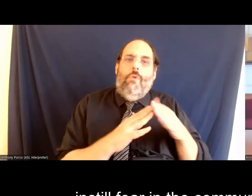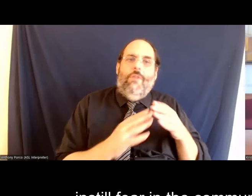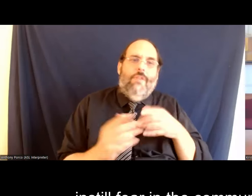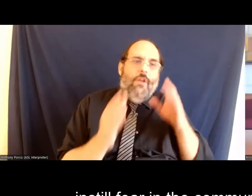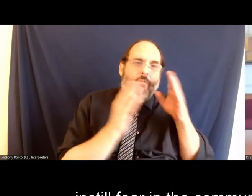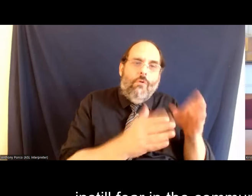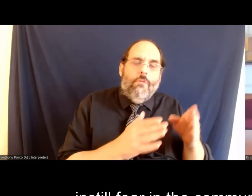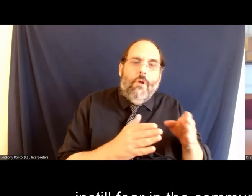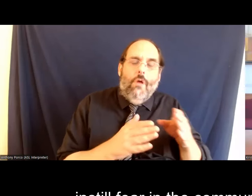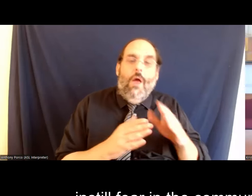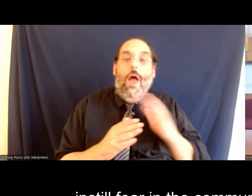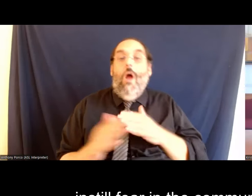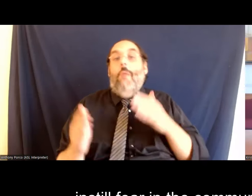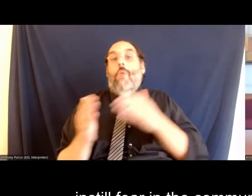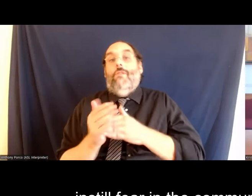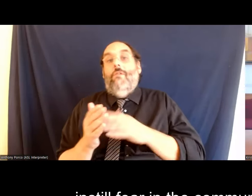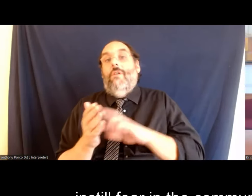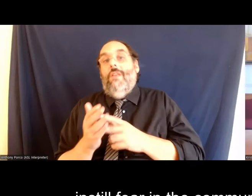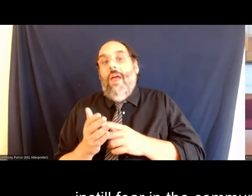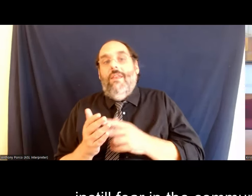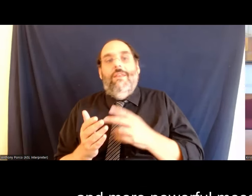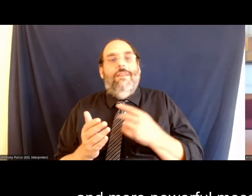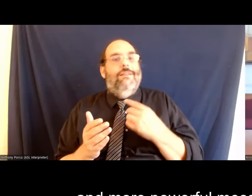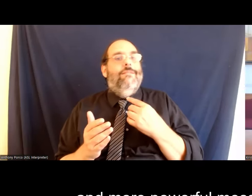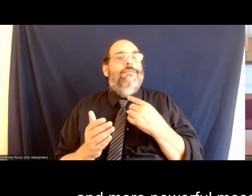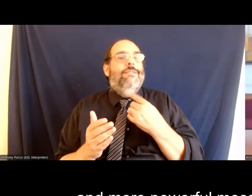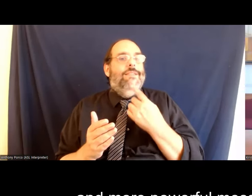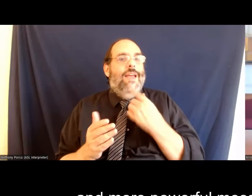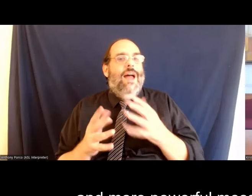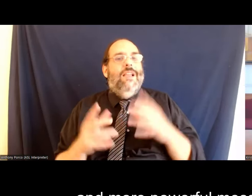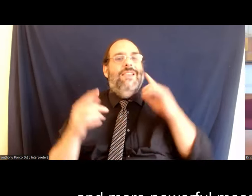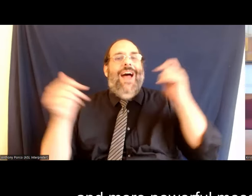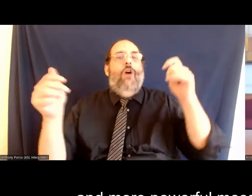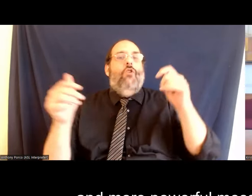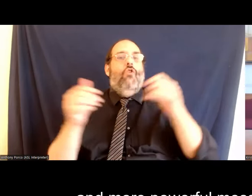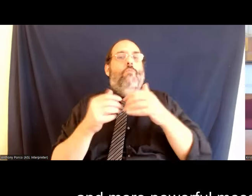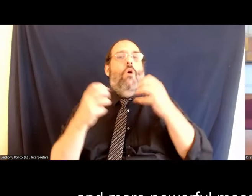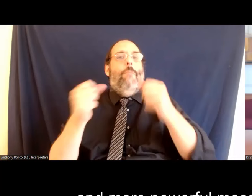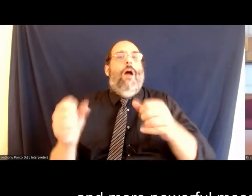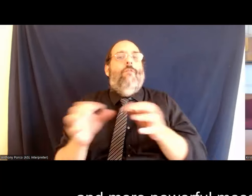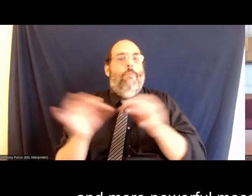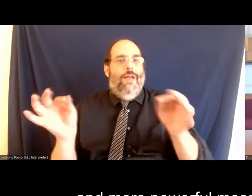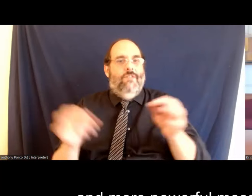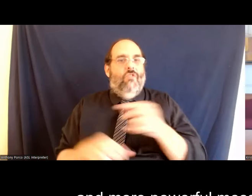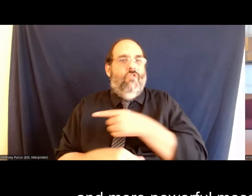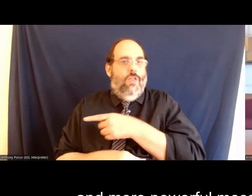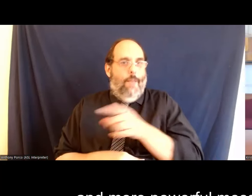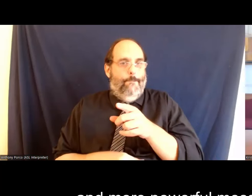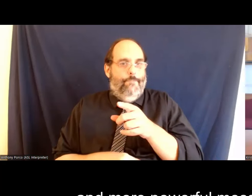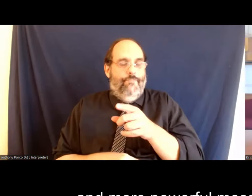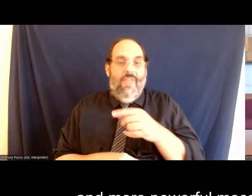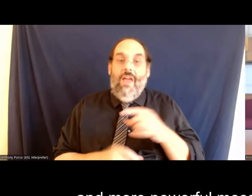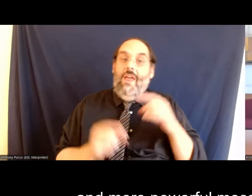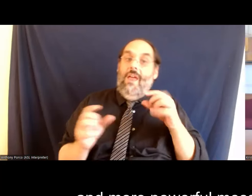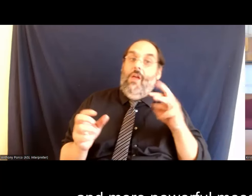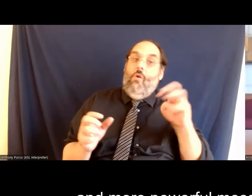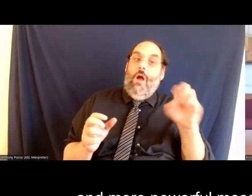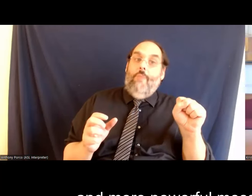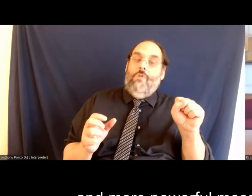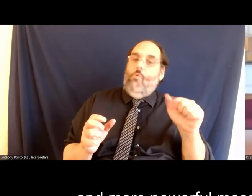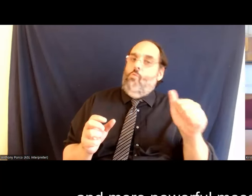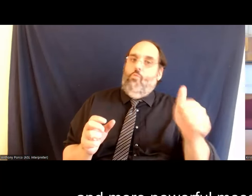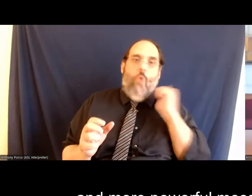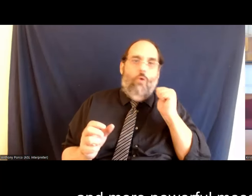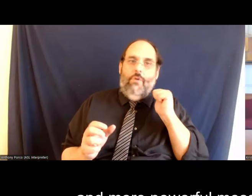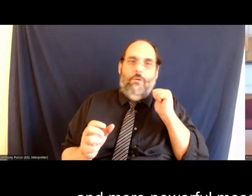our prosecutions are intended to send a louder and more powerful message that hate crimes will not